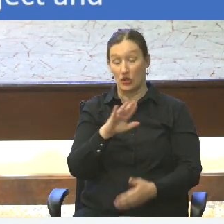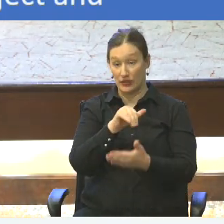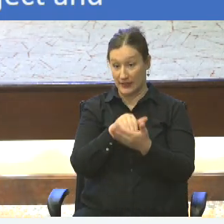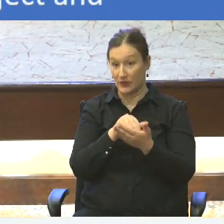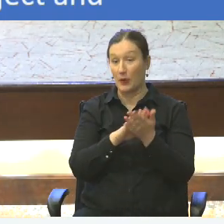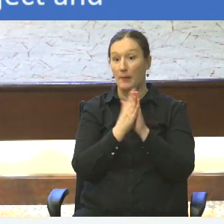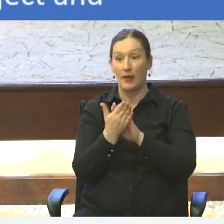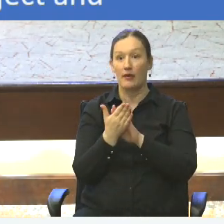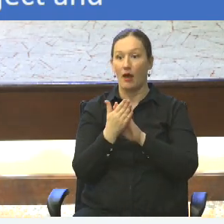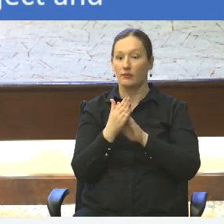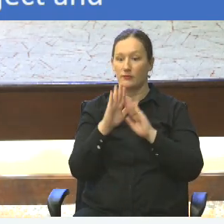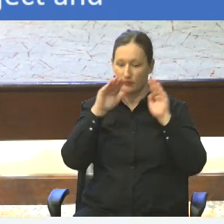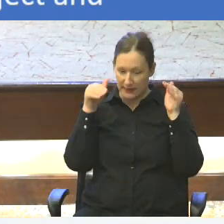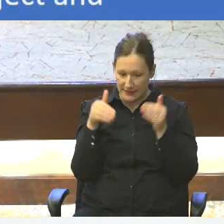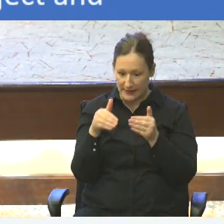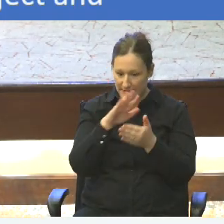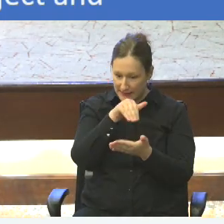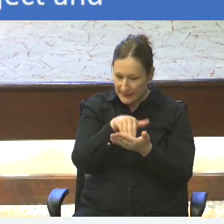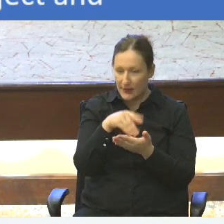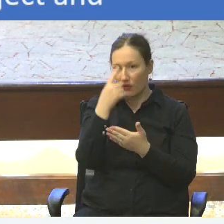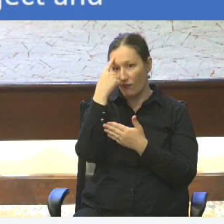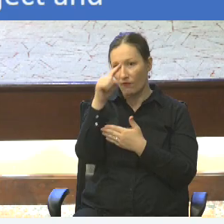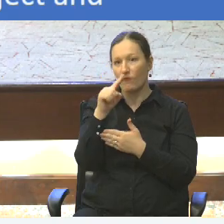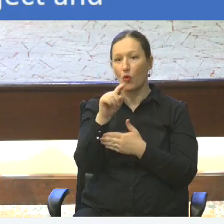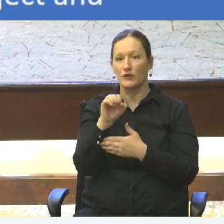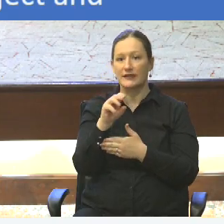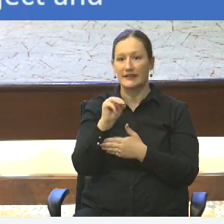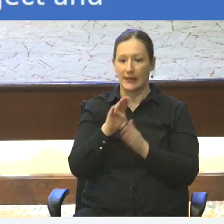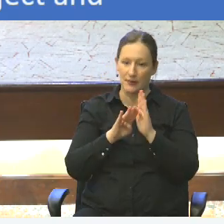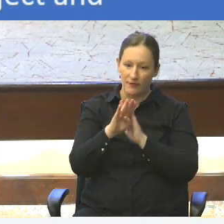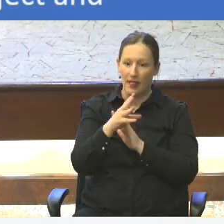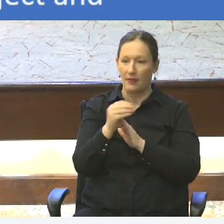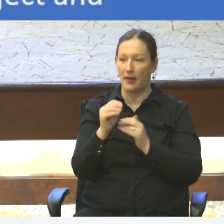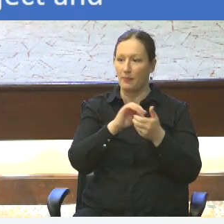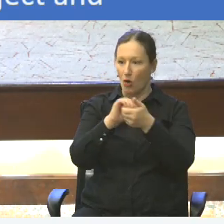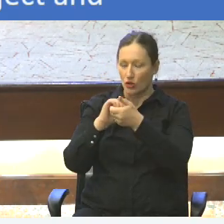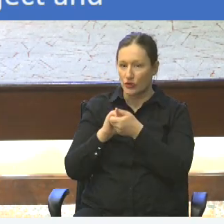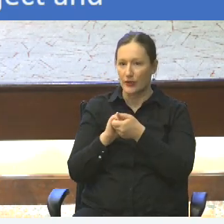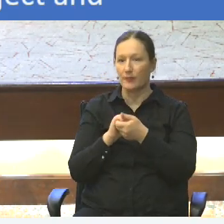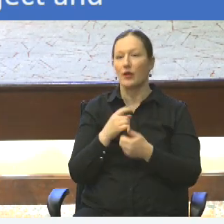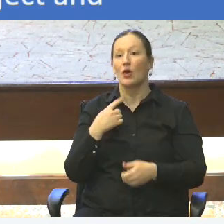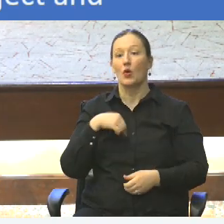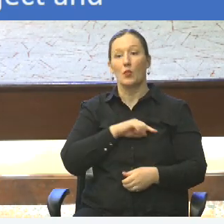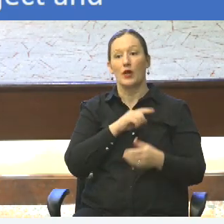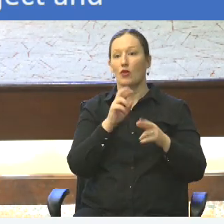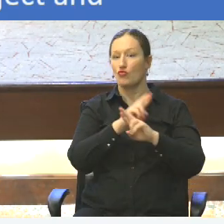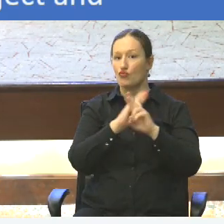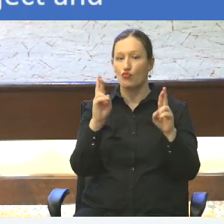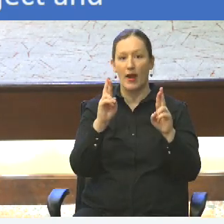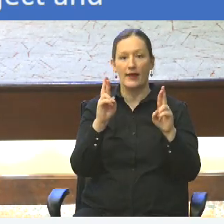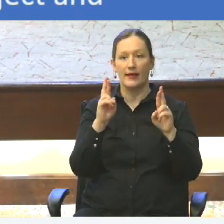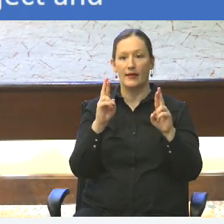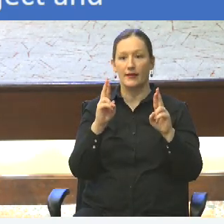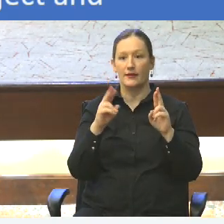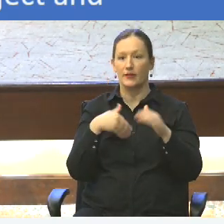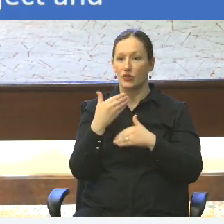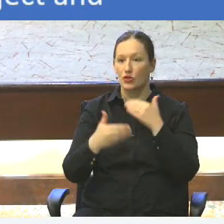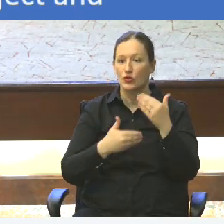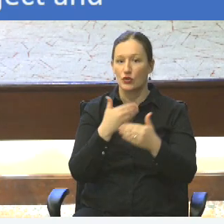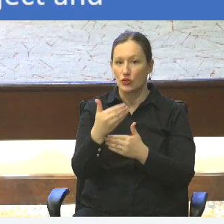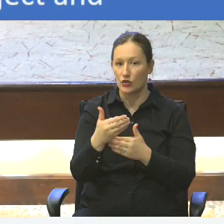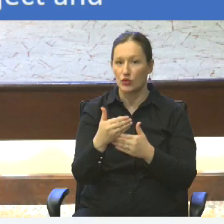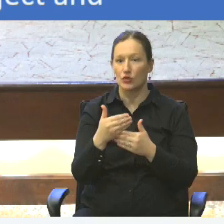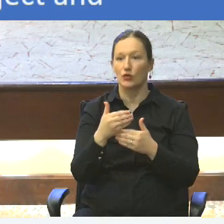Transformation Waco completed Phase 1 partnership strategy on time. We are ready to advance to curriculum